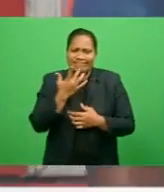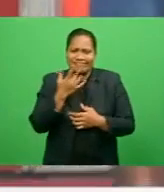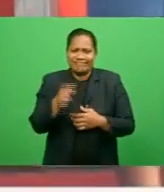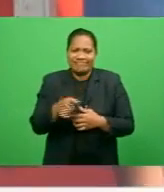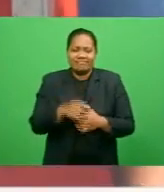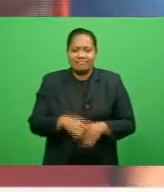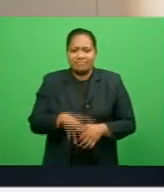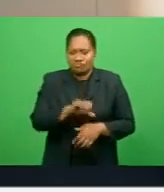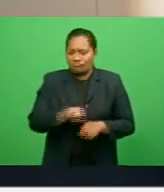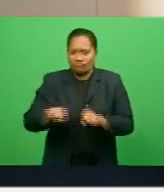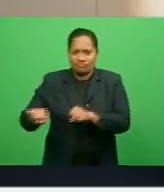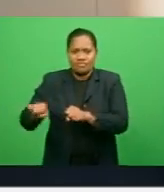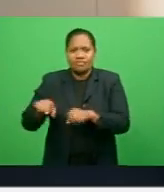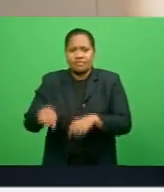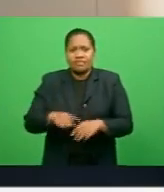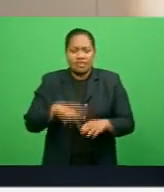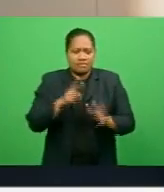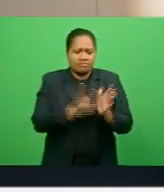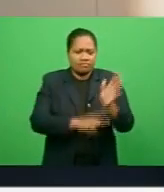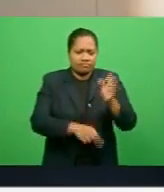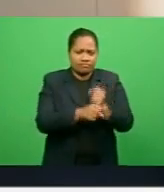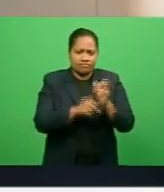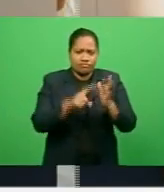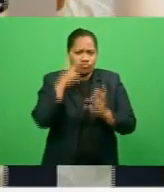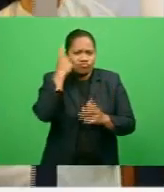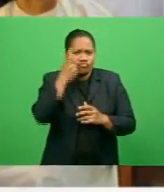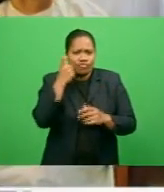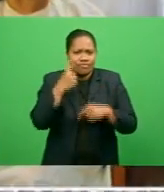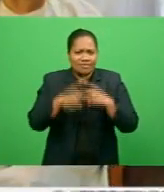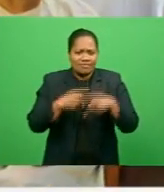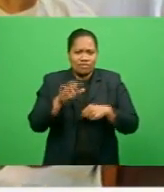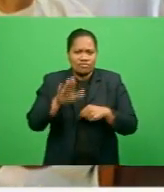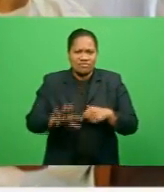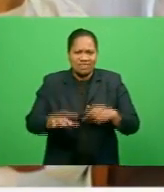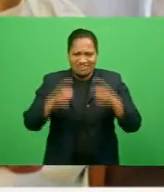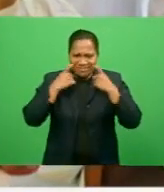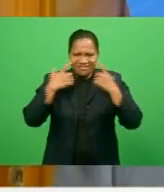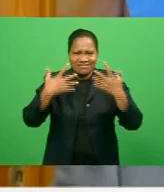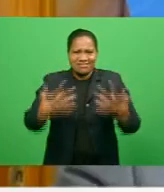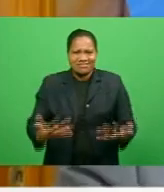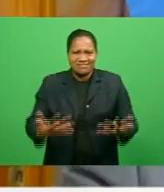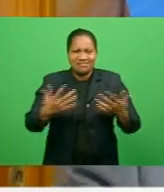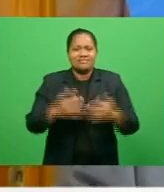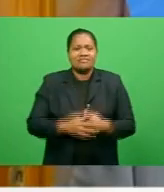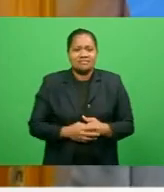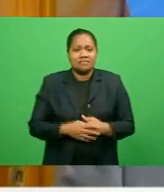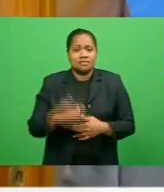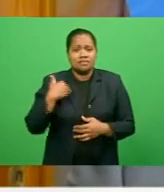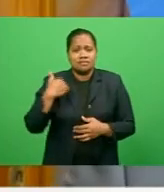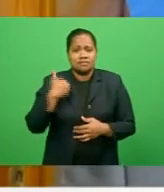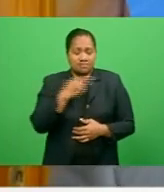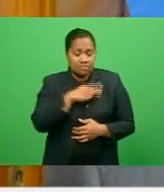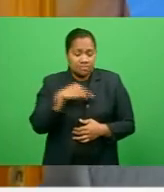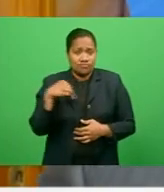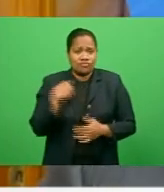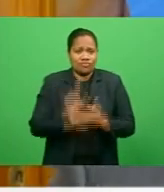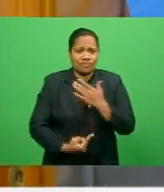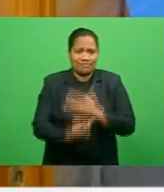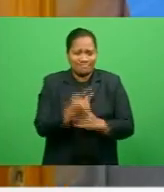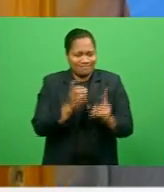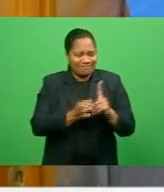NGO finds worrying cases of child exploitation. And Health Ministry notes improvements.